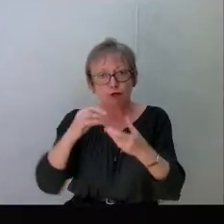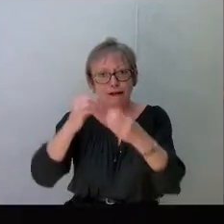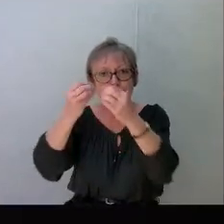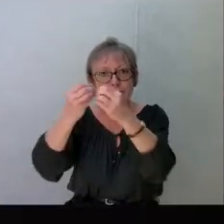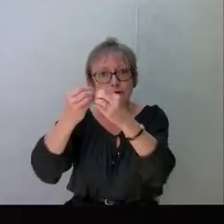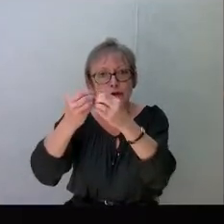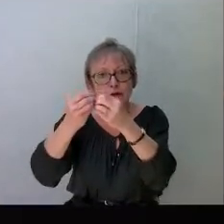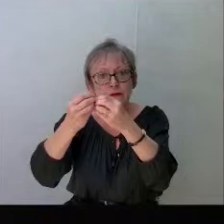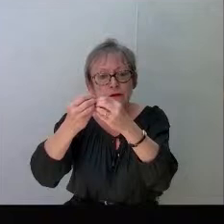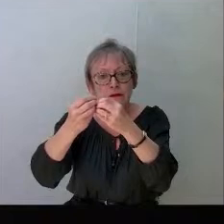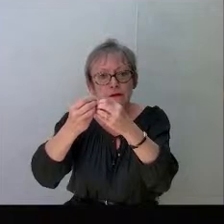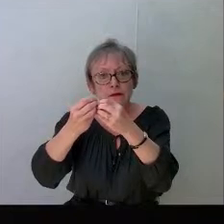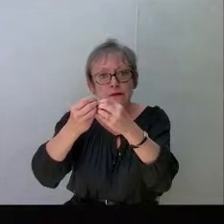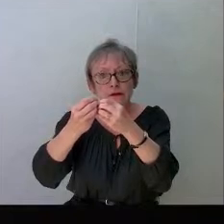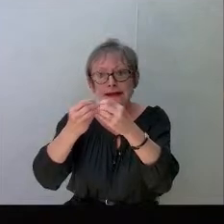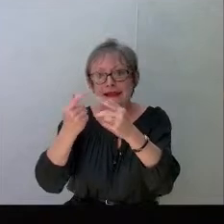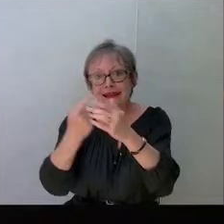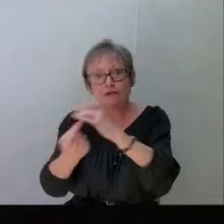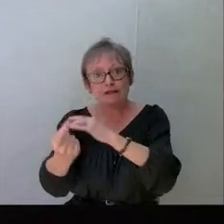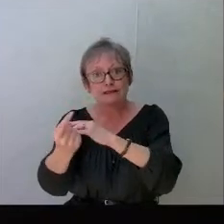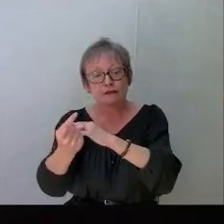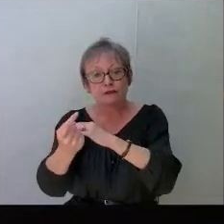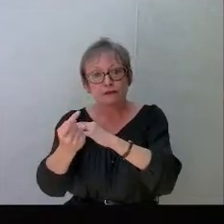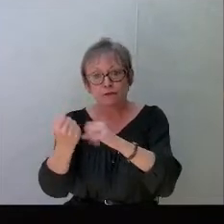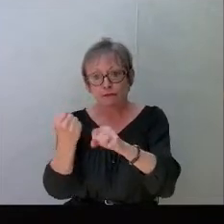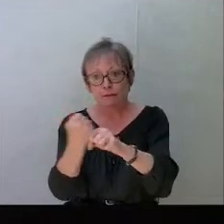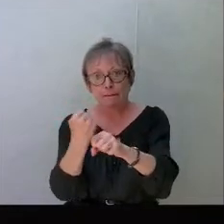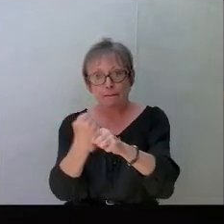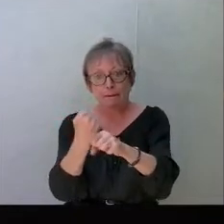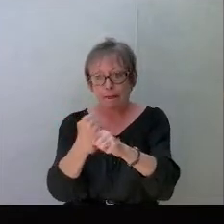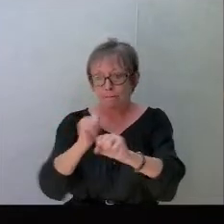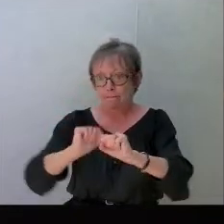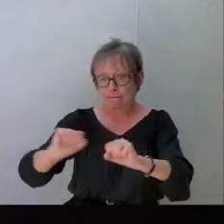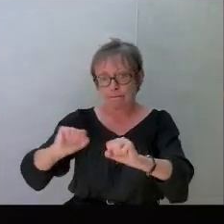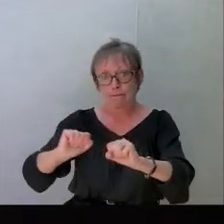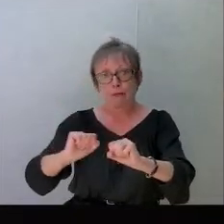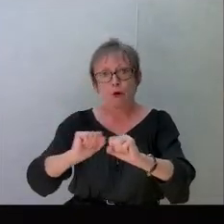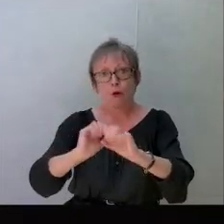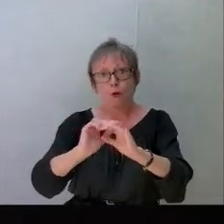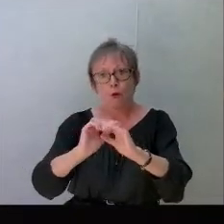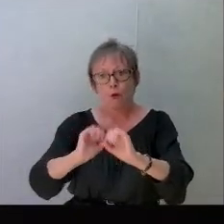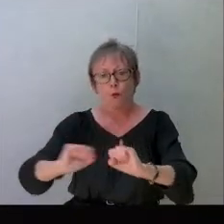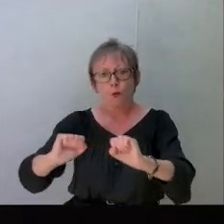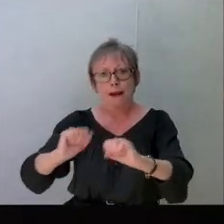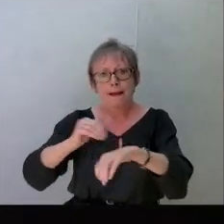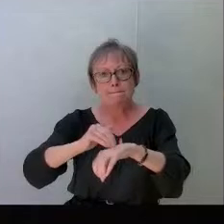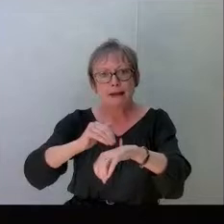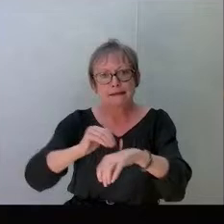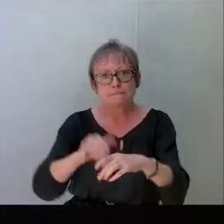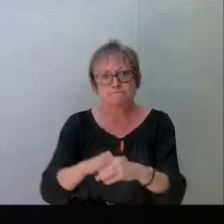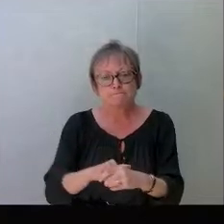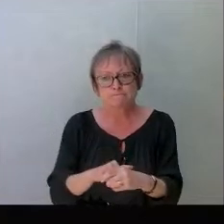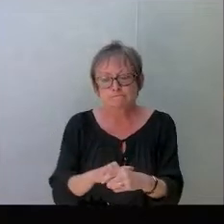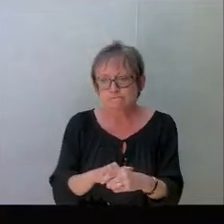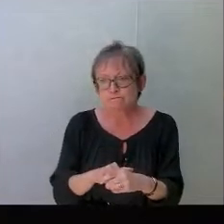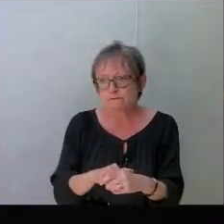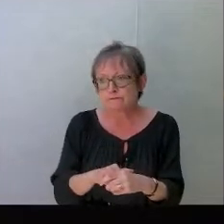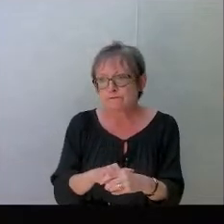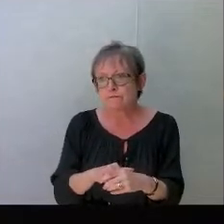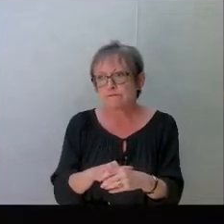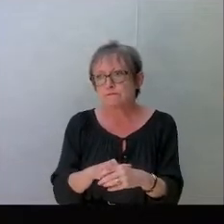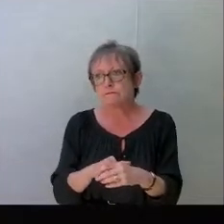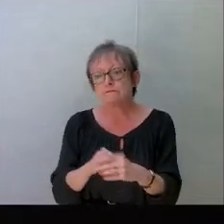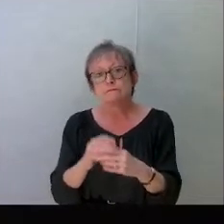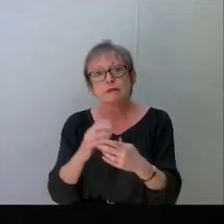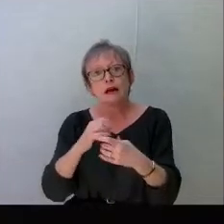creative, be innovative, make your own impact. As graduates,